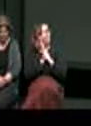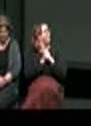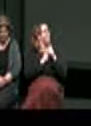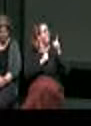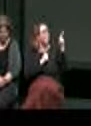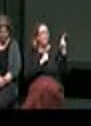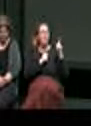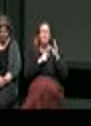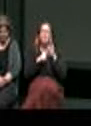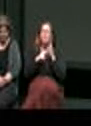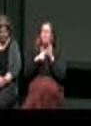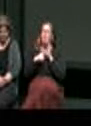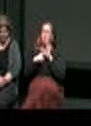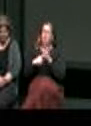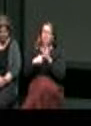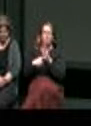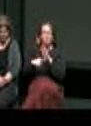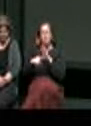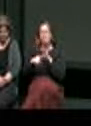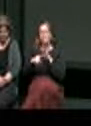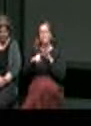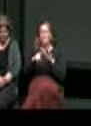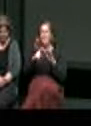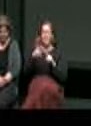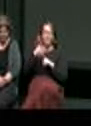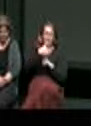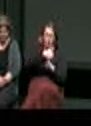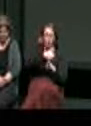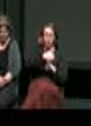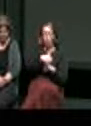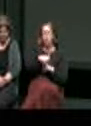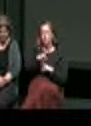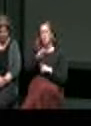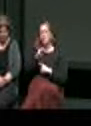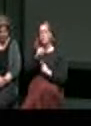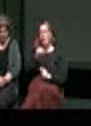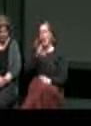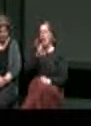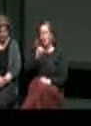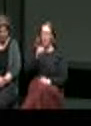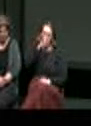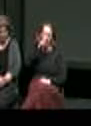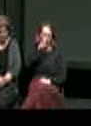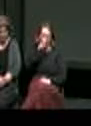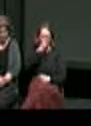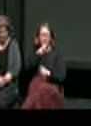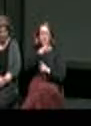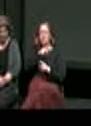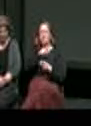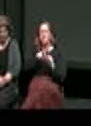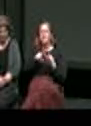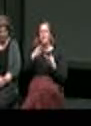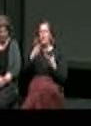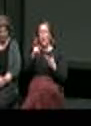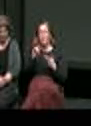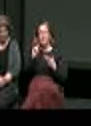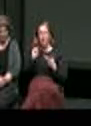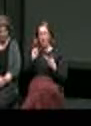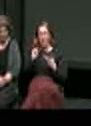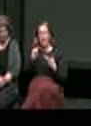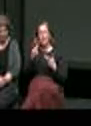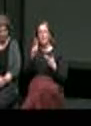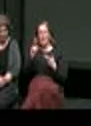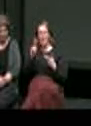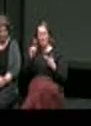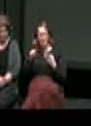they represent collection of fish and macroinvertebrate bug data, habitat data, and chemistry data that